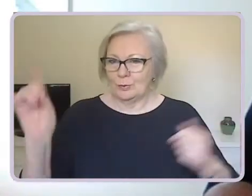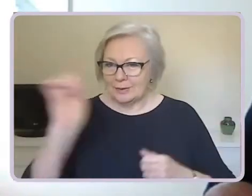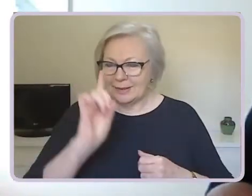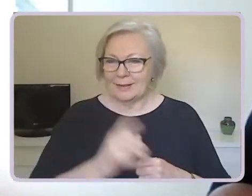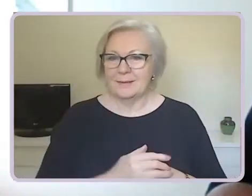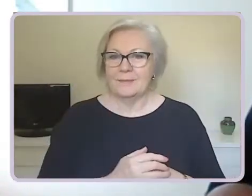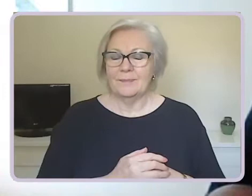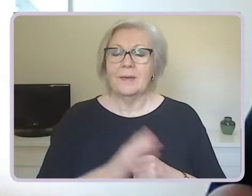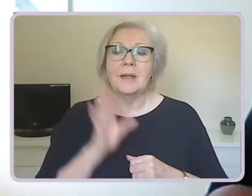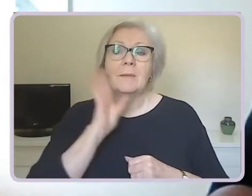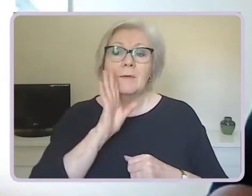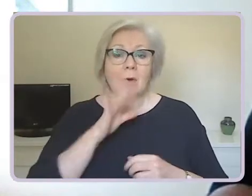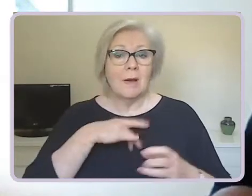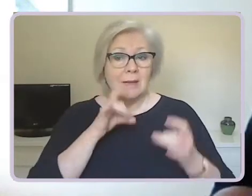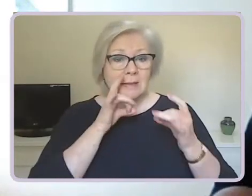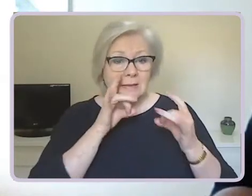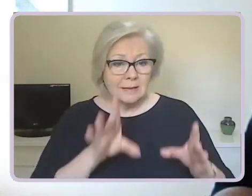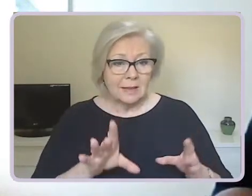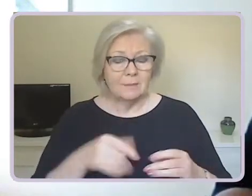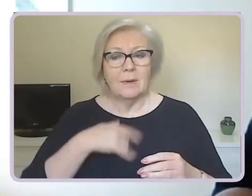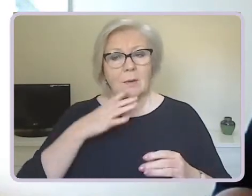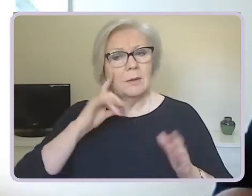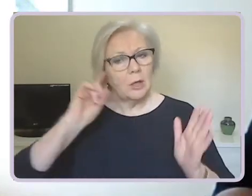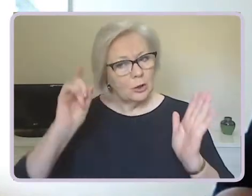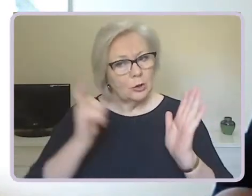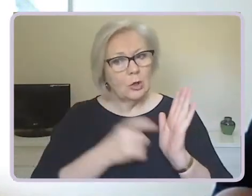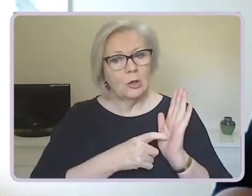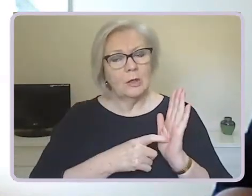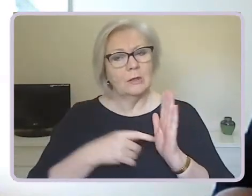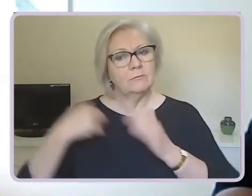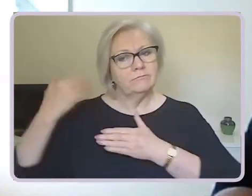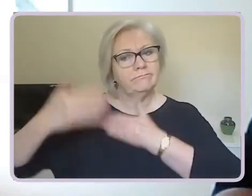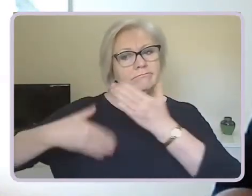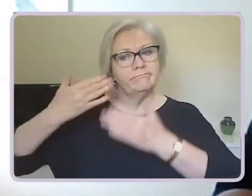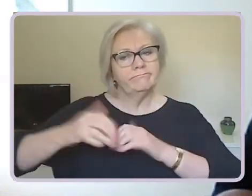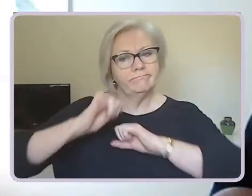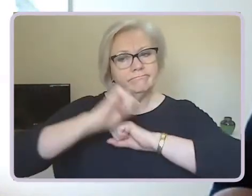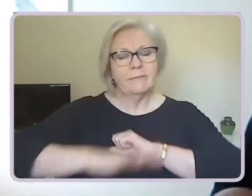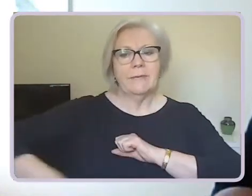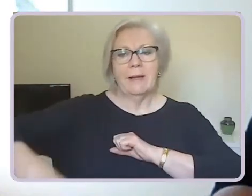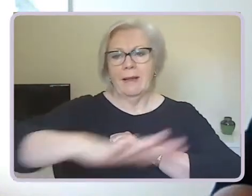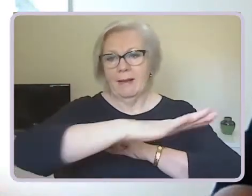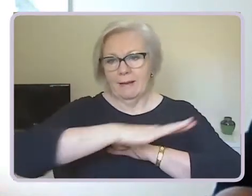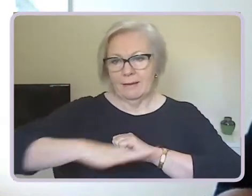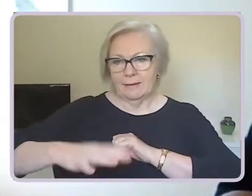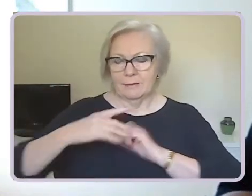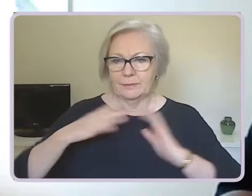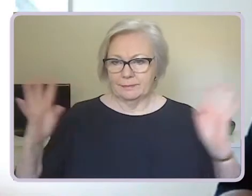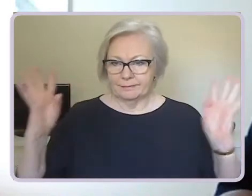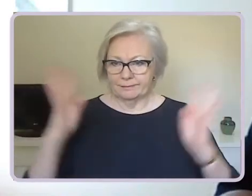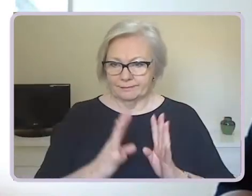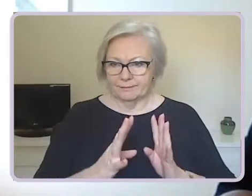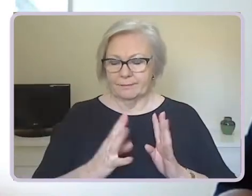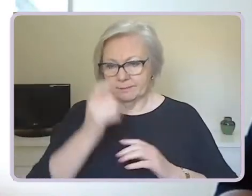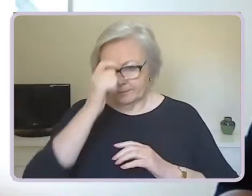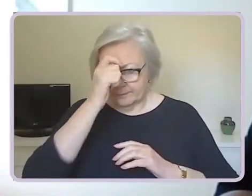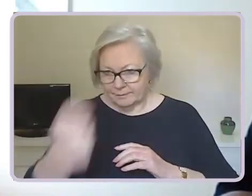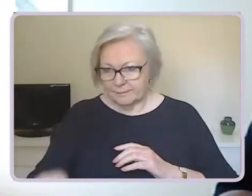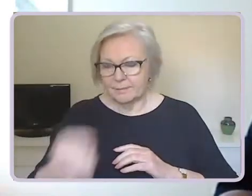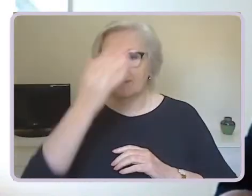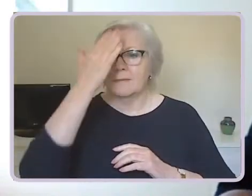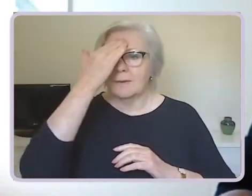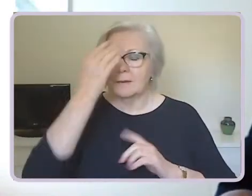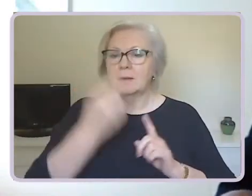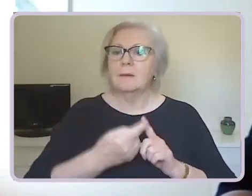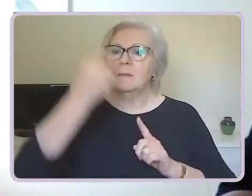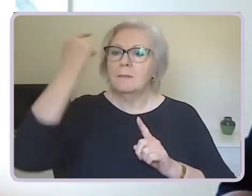Before I begin, I would like to acknowledge the traditional owners of the land on which we all meet and pay my respect to their elders past, present,